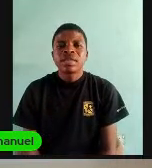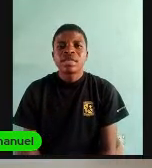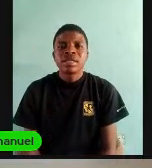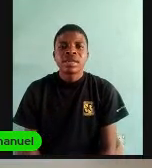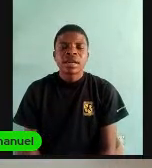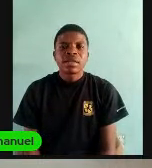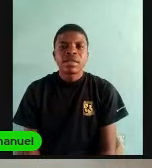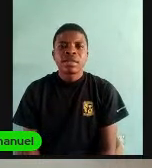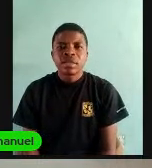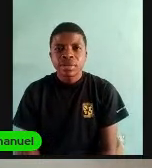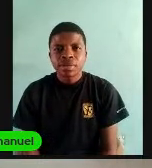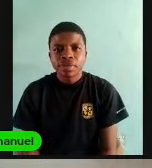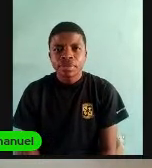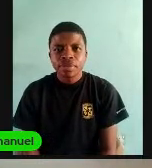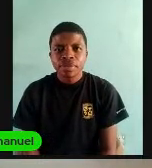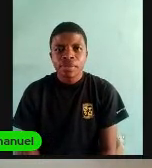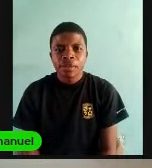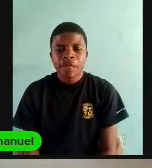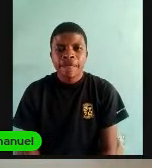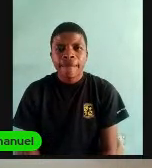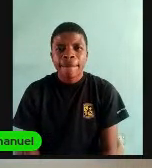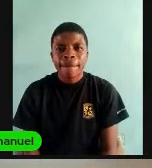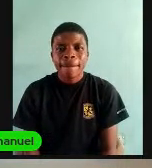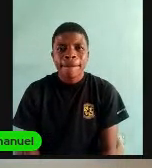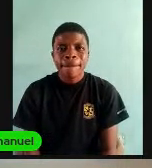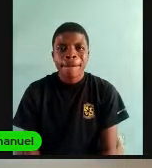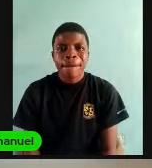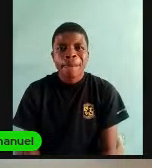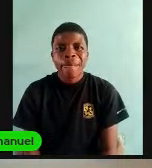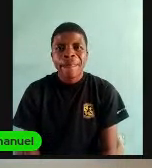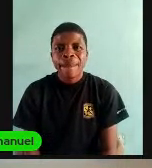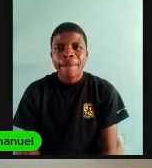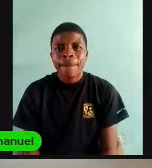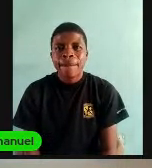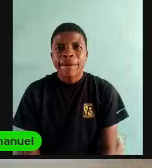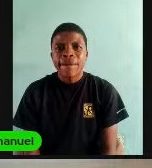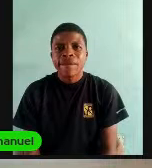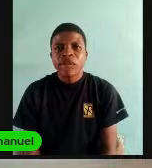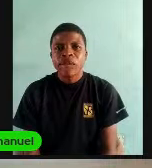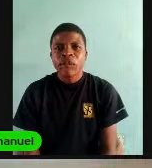I can see. I can see. Okay, no problem.